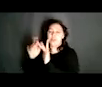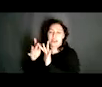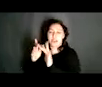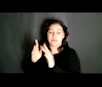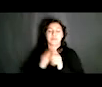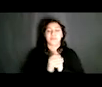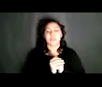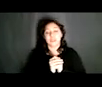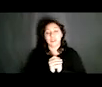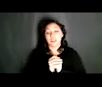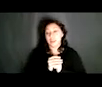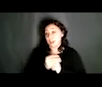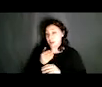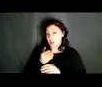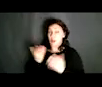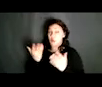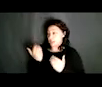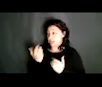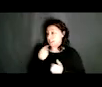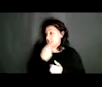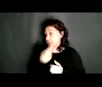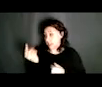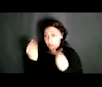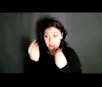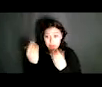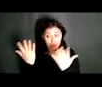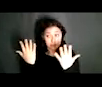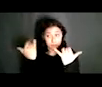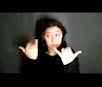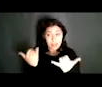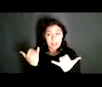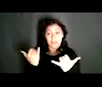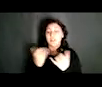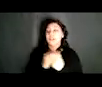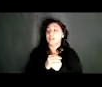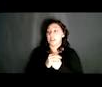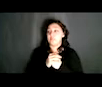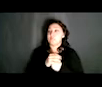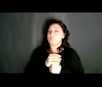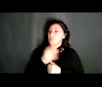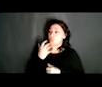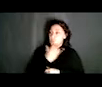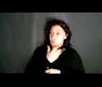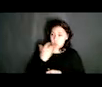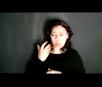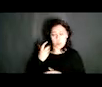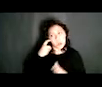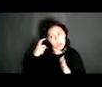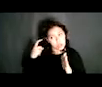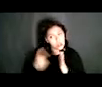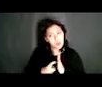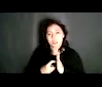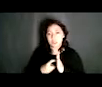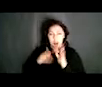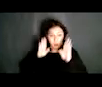even before the results are in, is that I personally witnessed a massive focus on teaching, the likes of which we have not seen